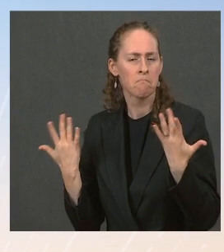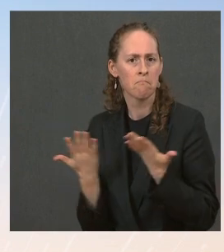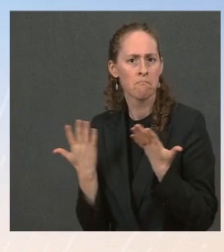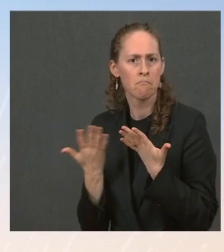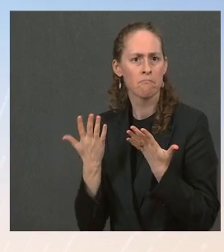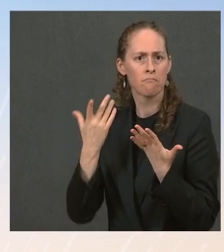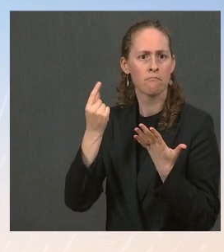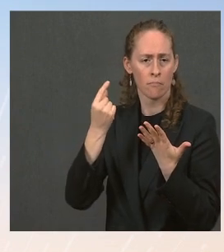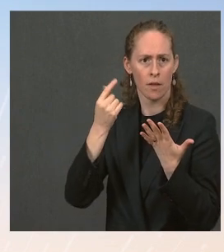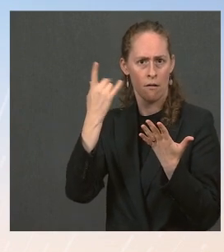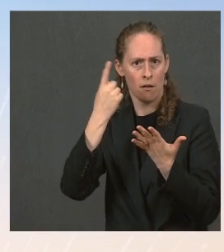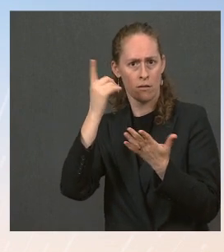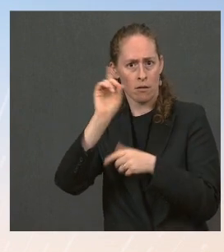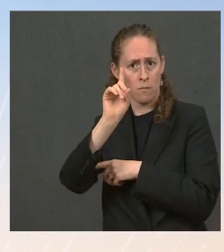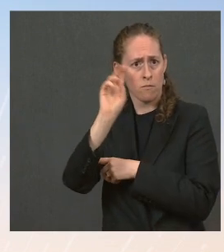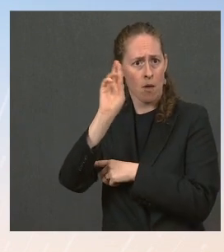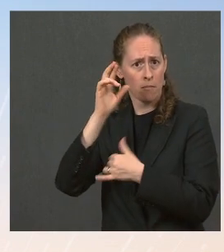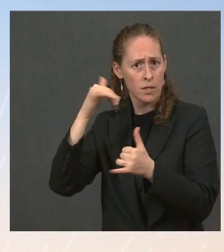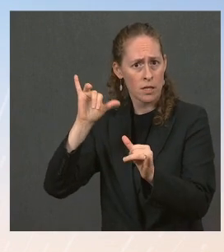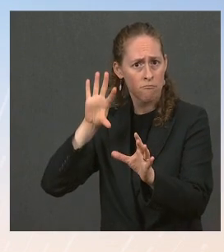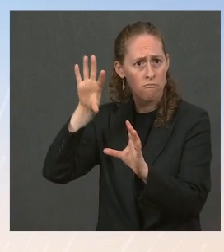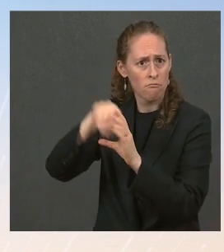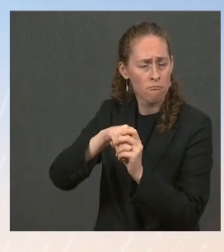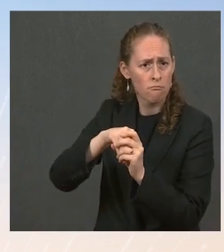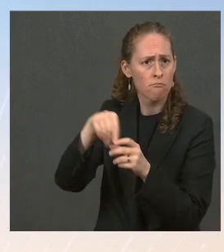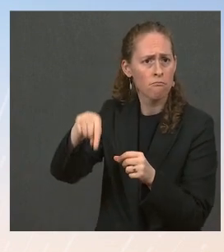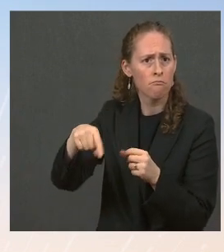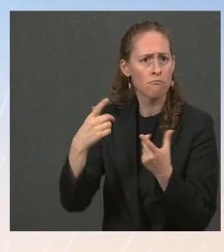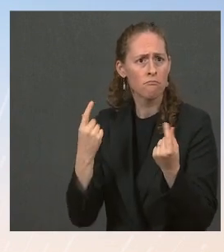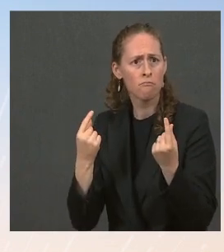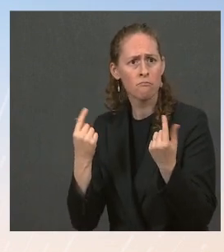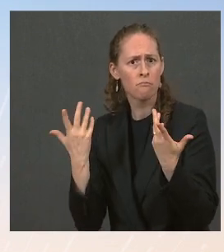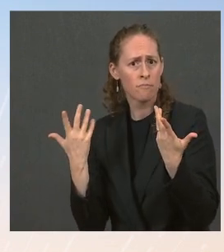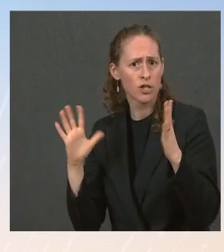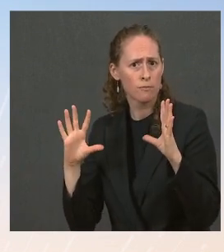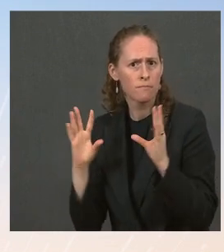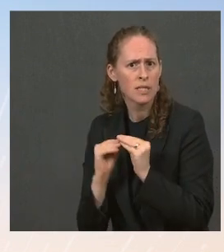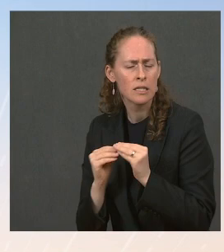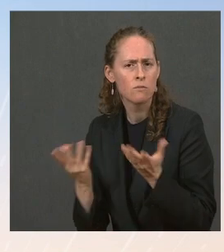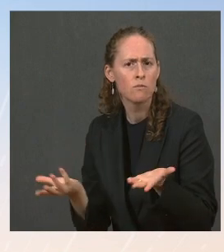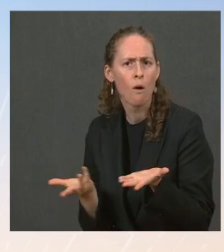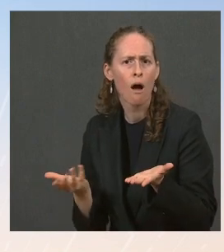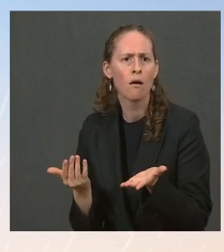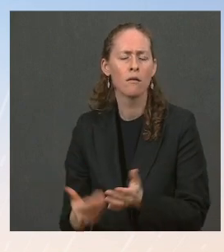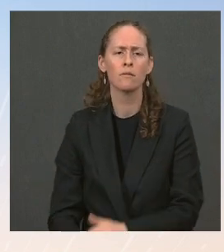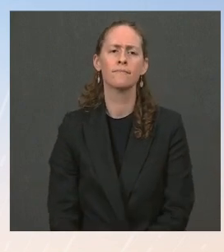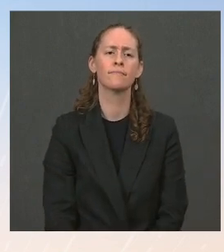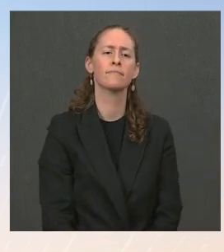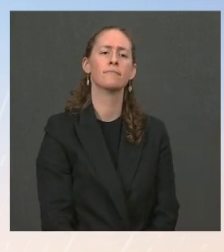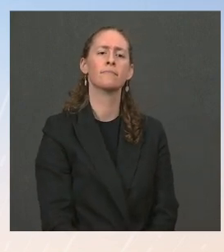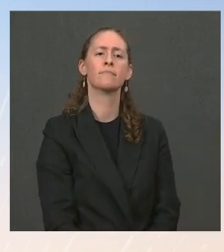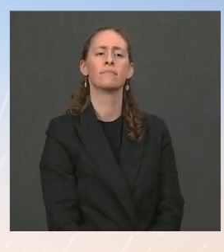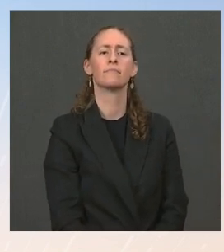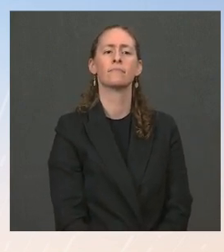to this announcement that it's apparently over? Well, I'd also say there was a statement put out by Senator Booker, who is